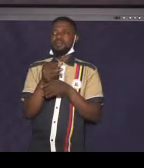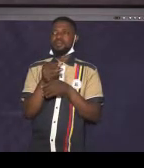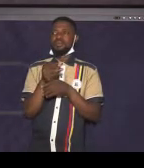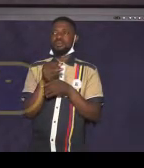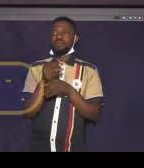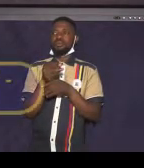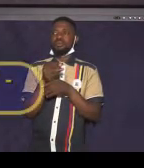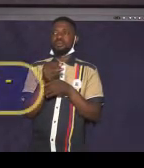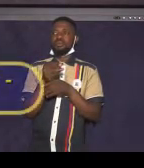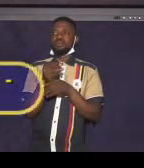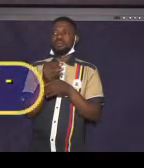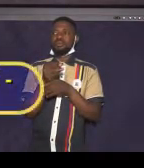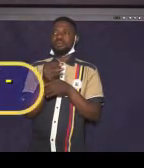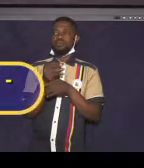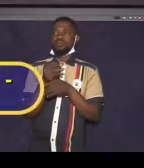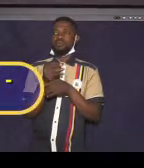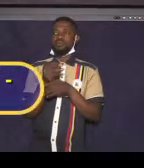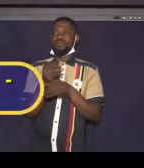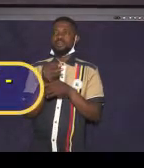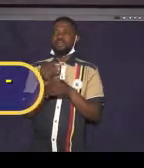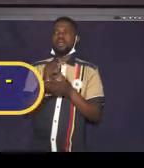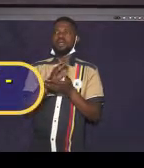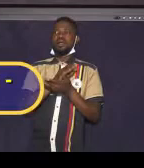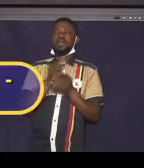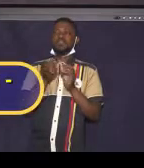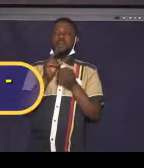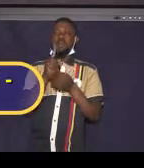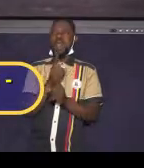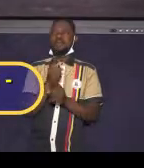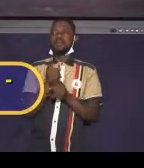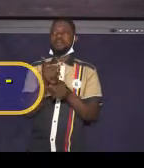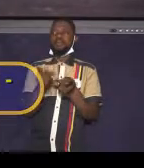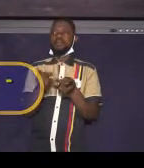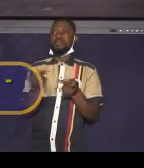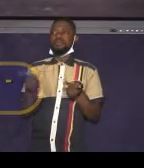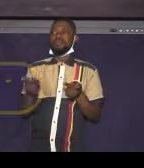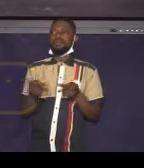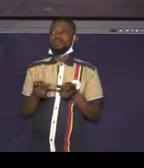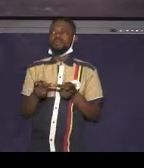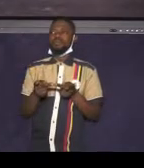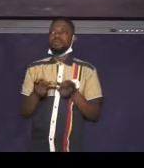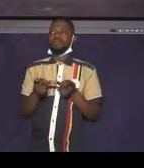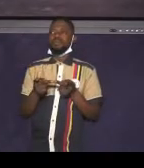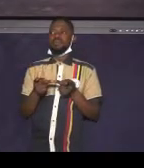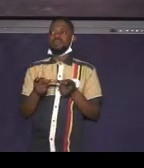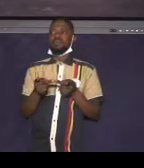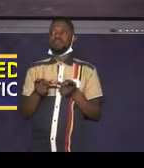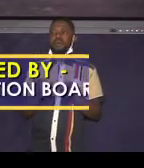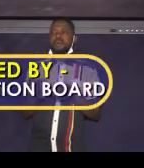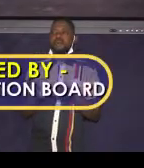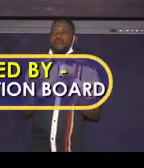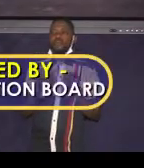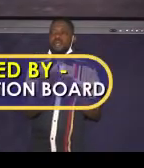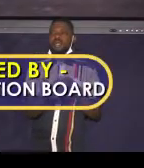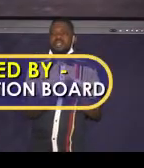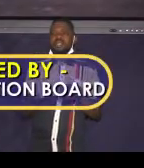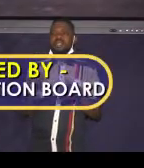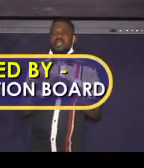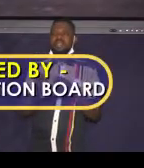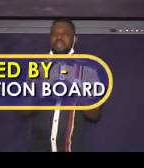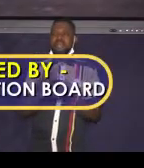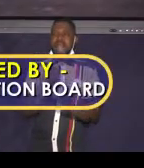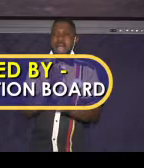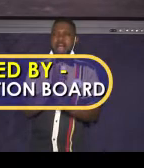have accidents at all. Number one, clean up spills immediately and put objects in